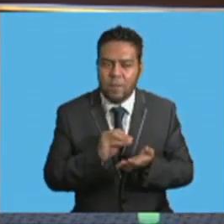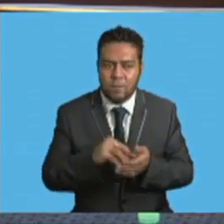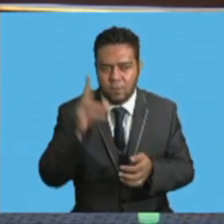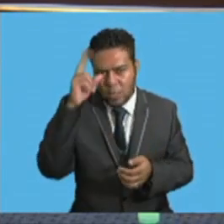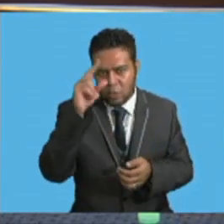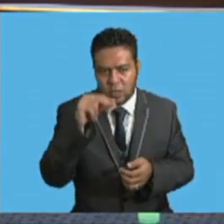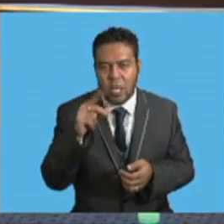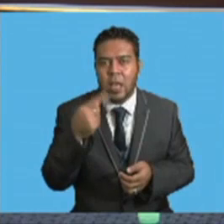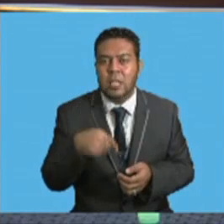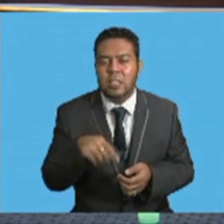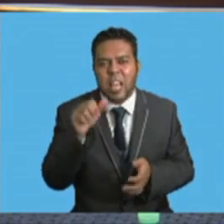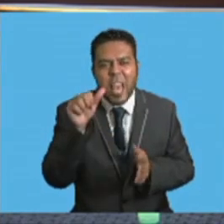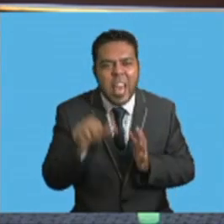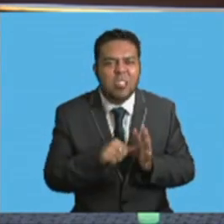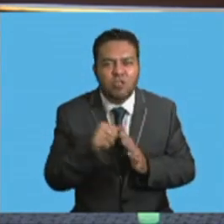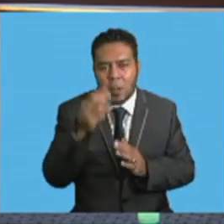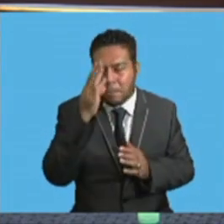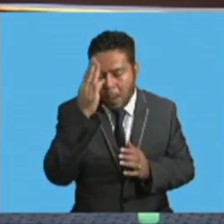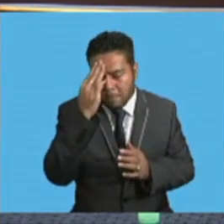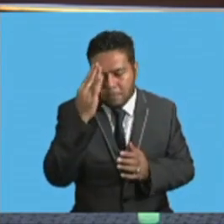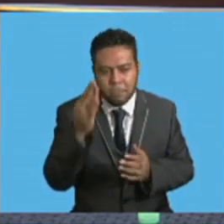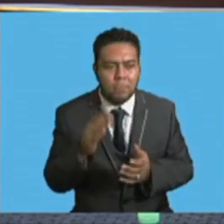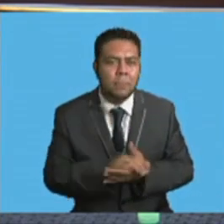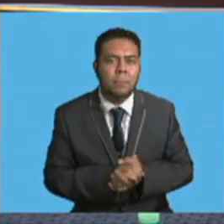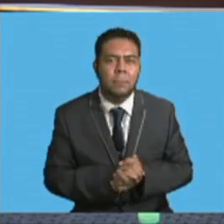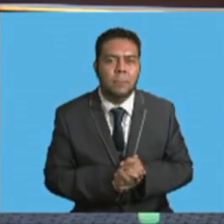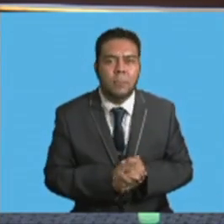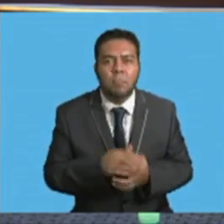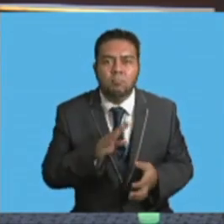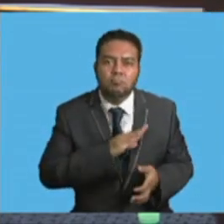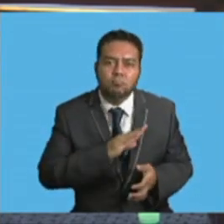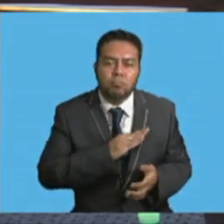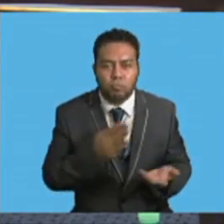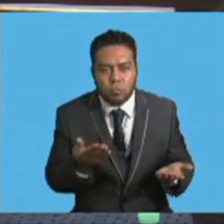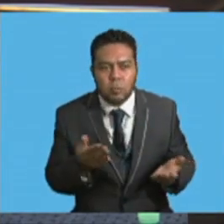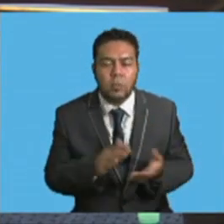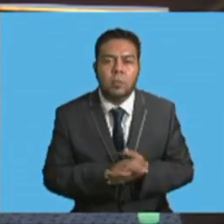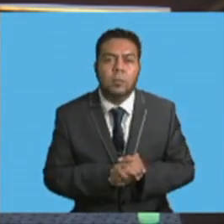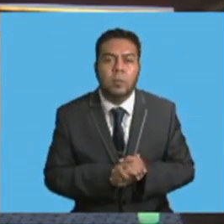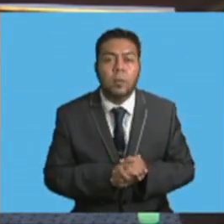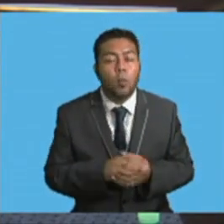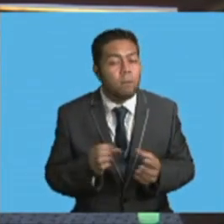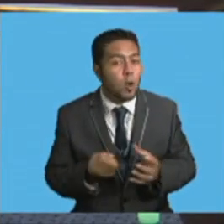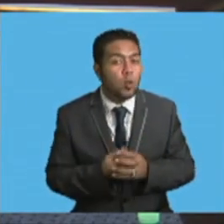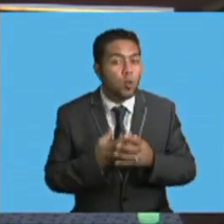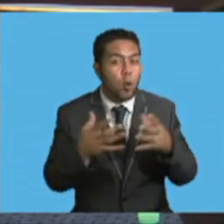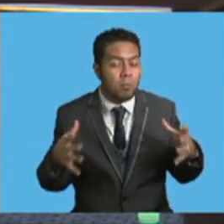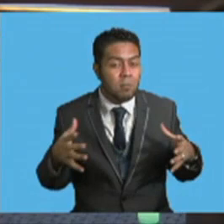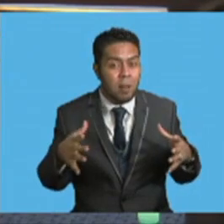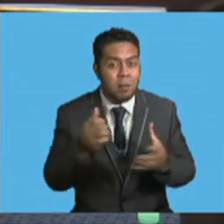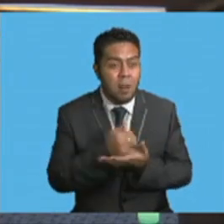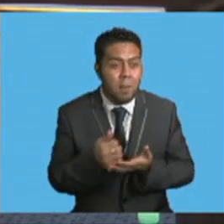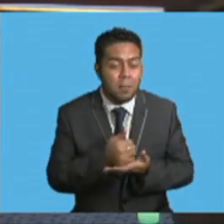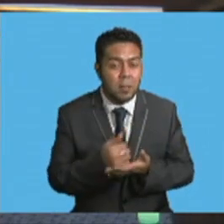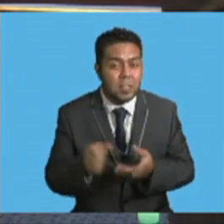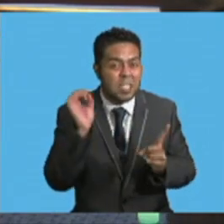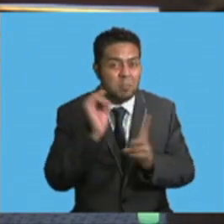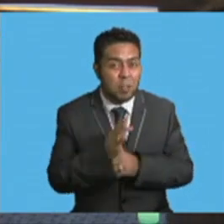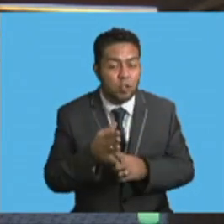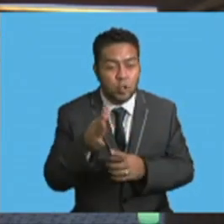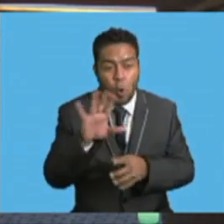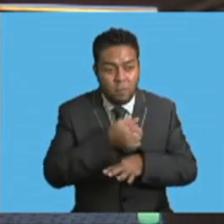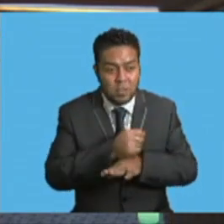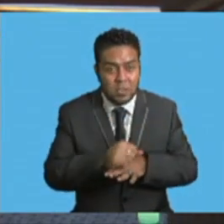and look after his aging mother. Honorable Speaker, we also have a growing number of former Fiji citizens who are specialists